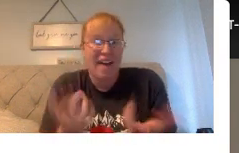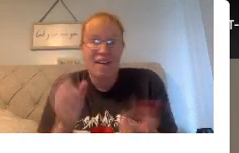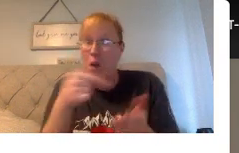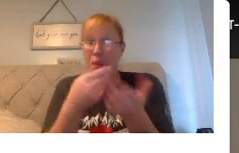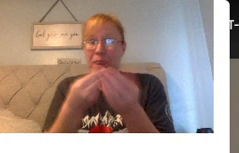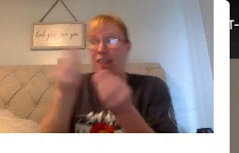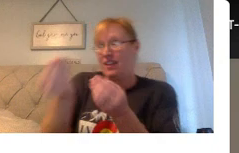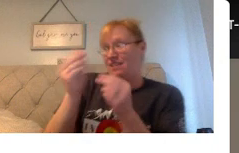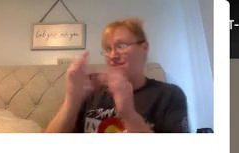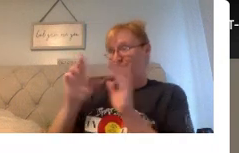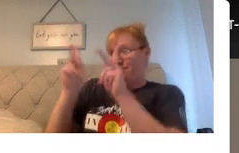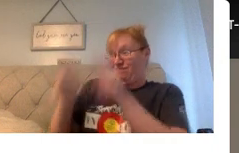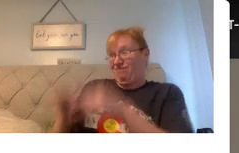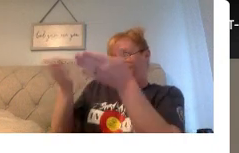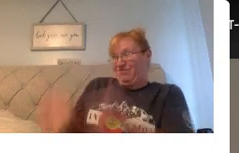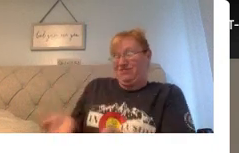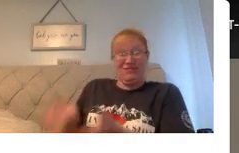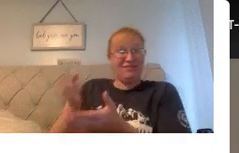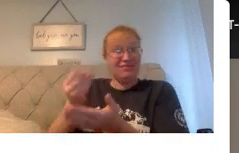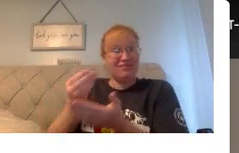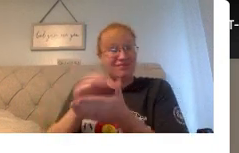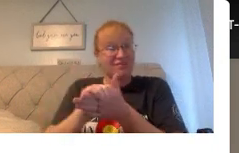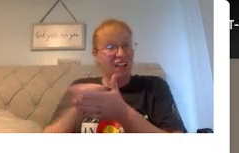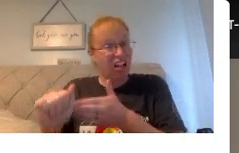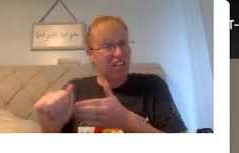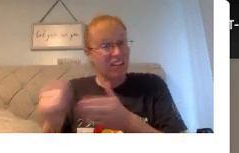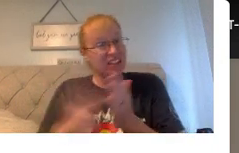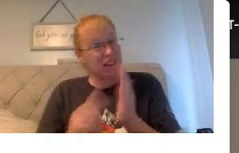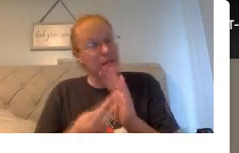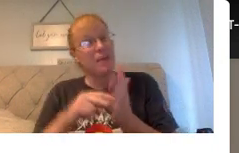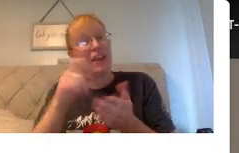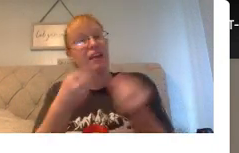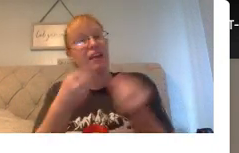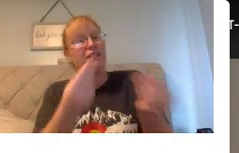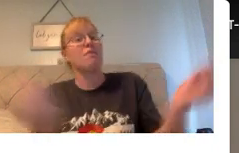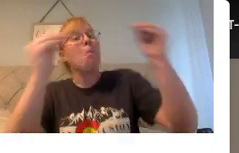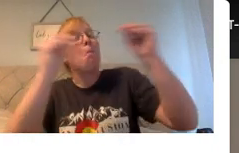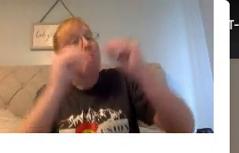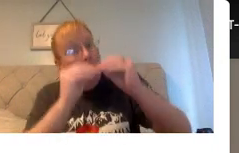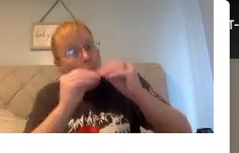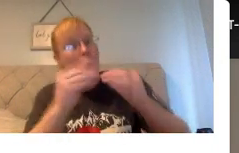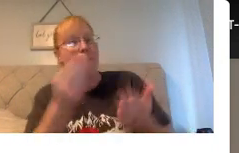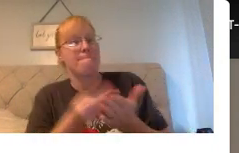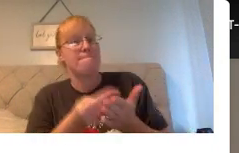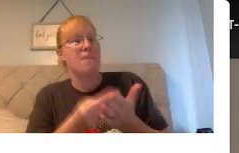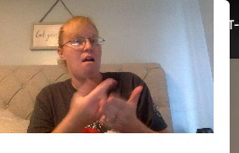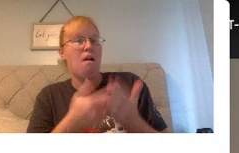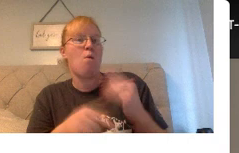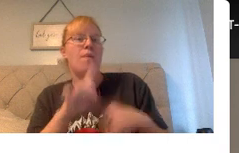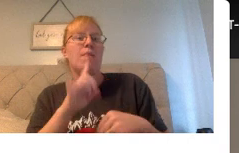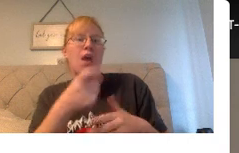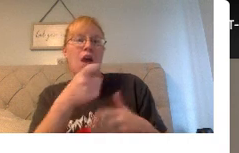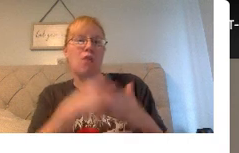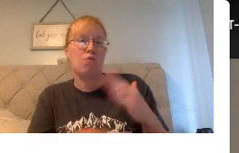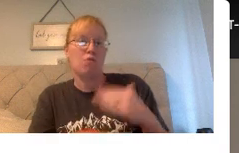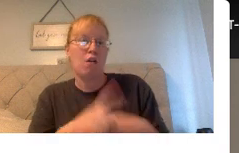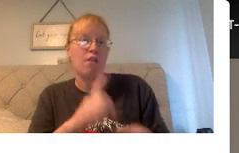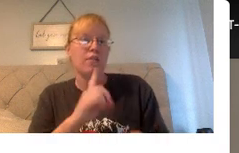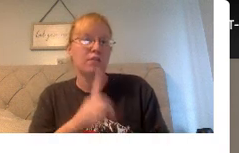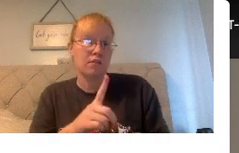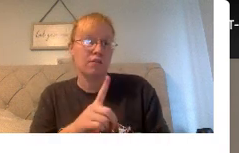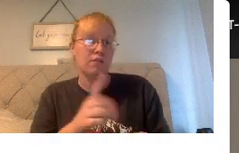only give him dollars. And sometimes that means we have to give more money than what the actual cost is and get